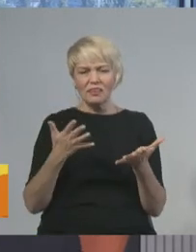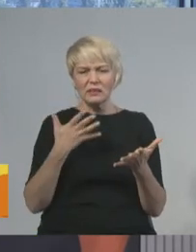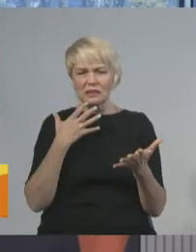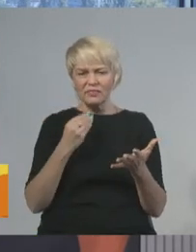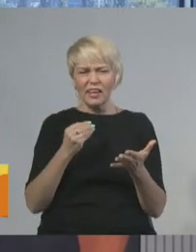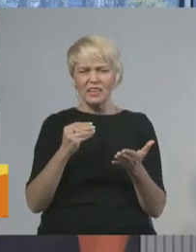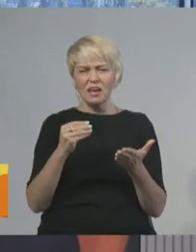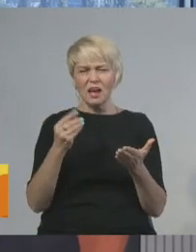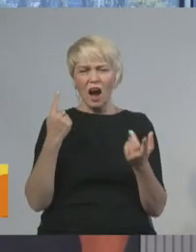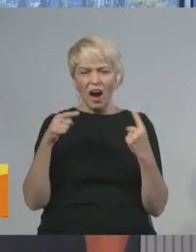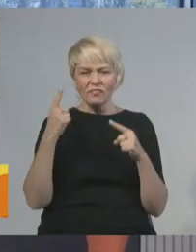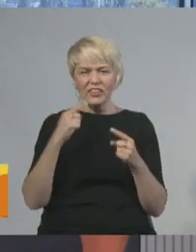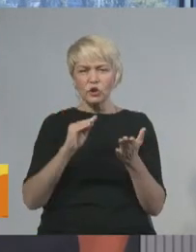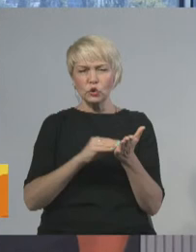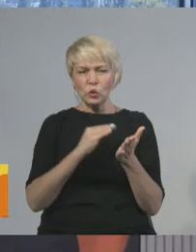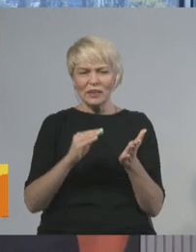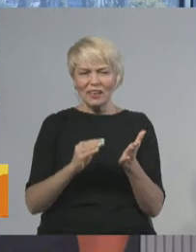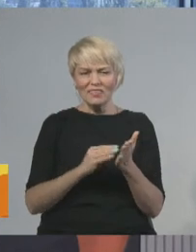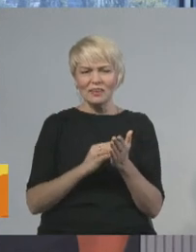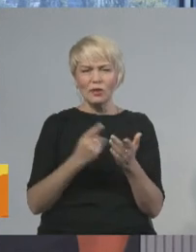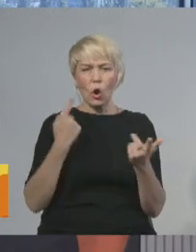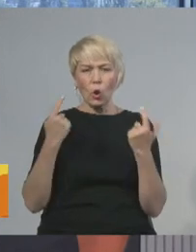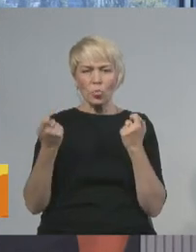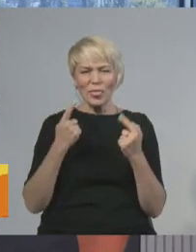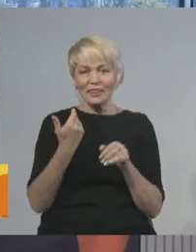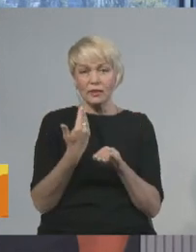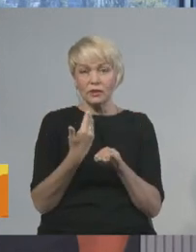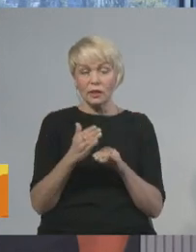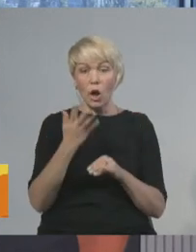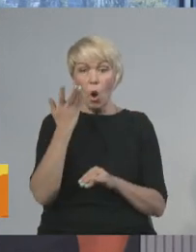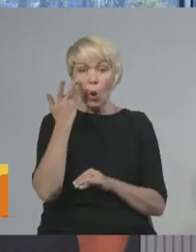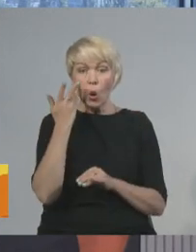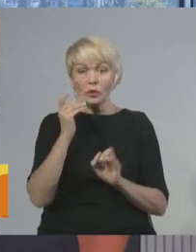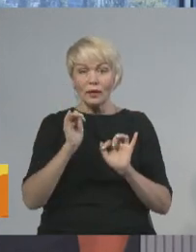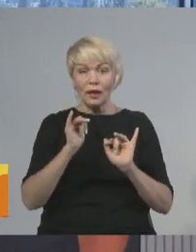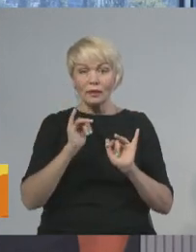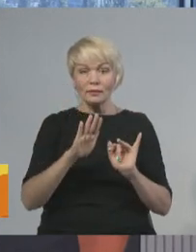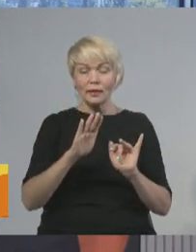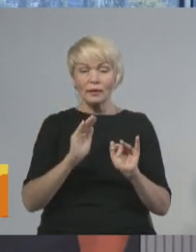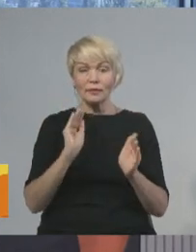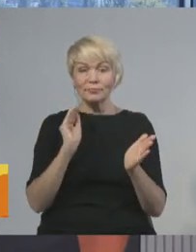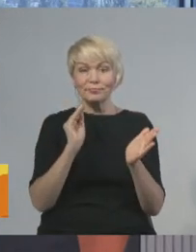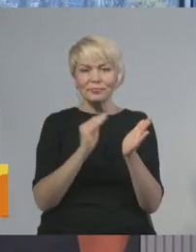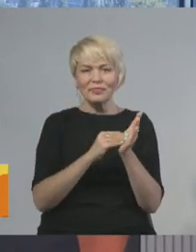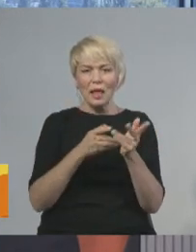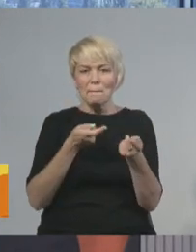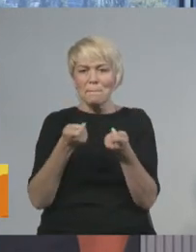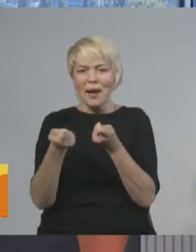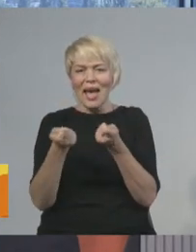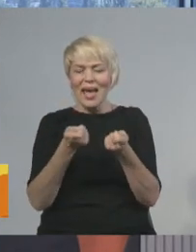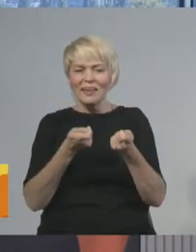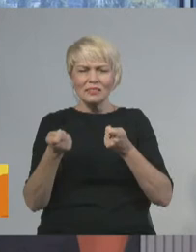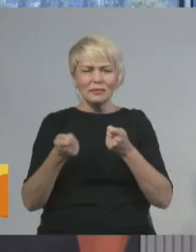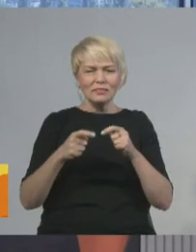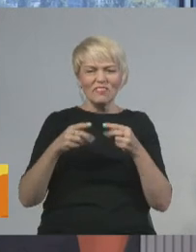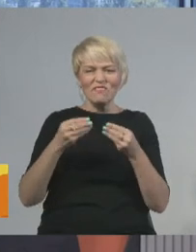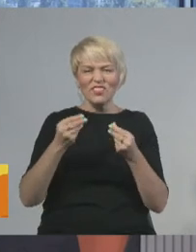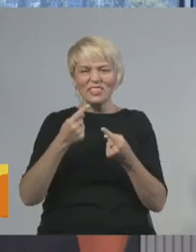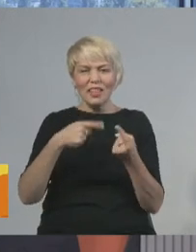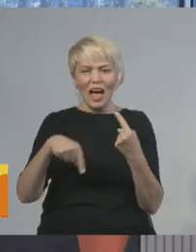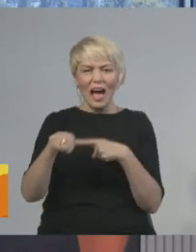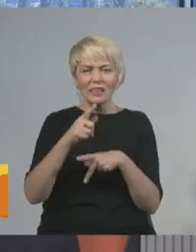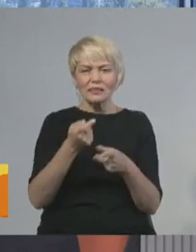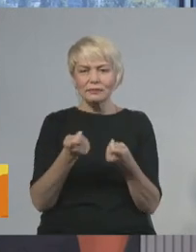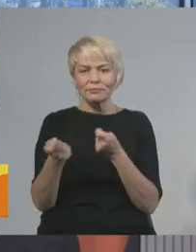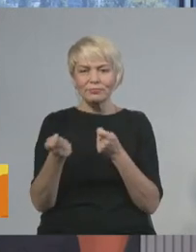excellent editors excellent journalist till they create super content but when it comes to management on market you